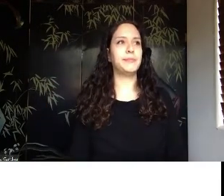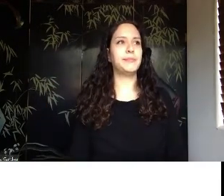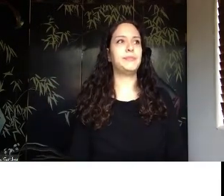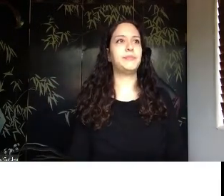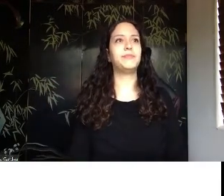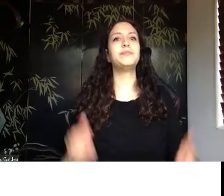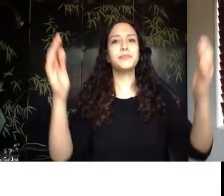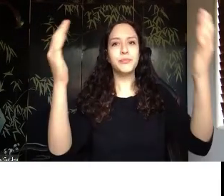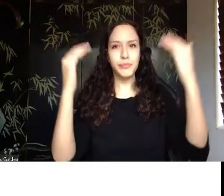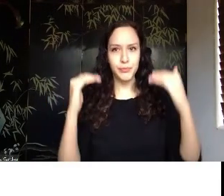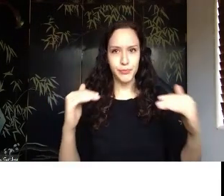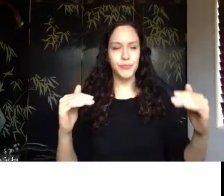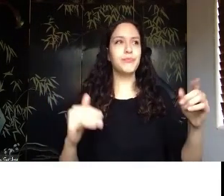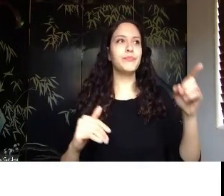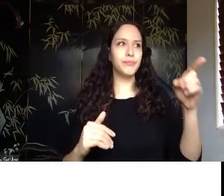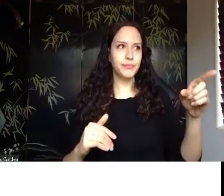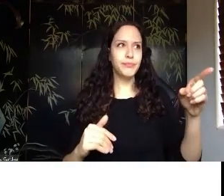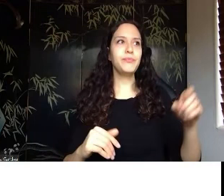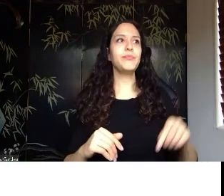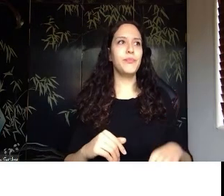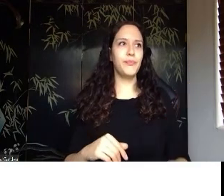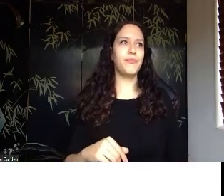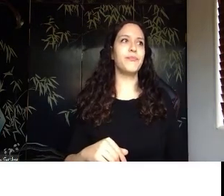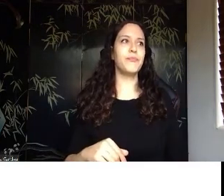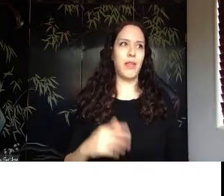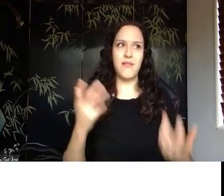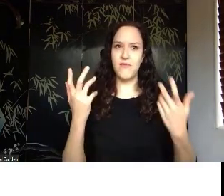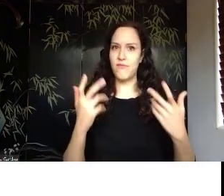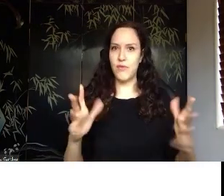All right, so we just looked at the different functions. We are only